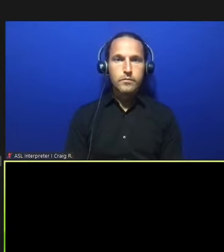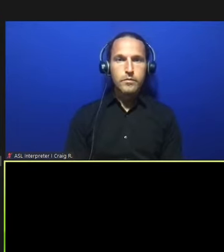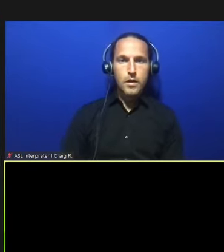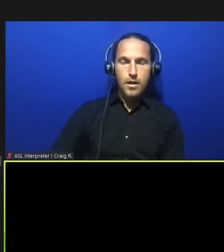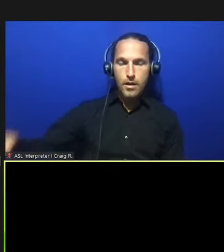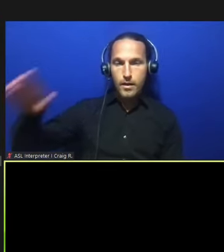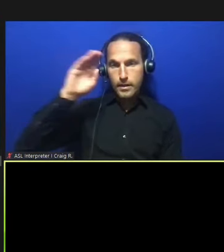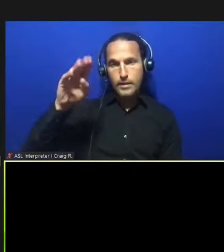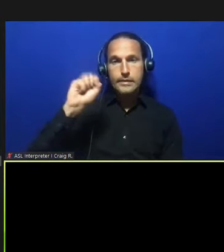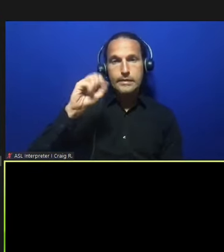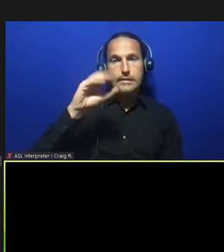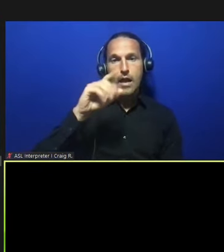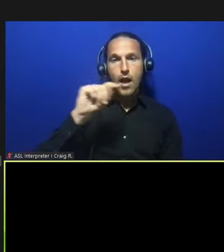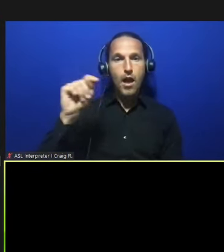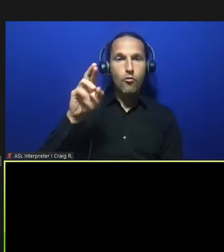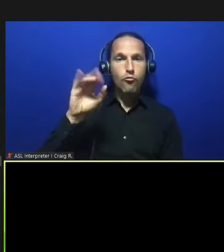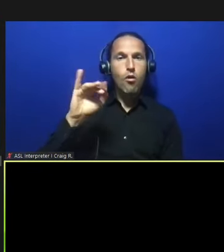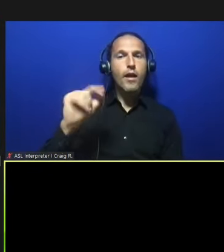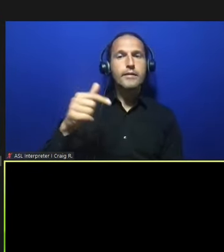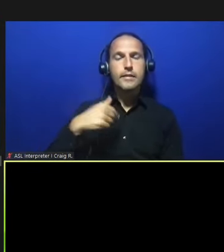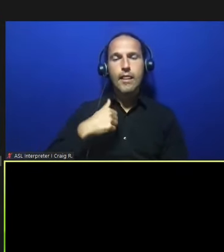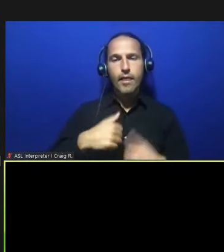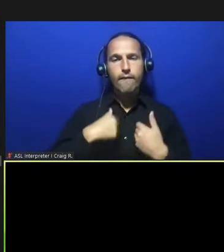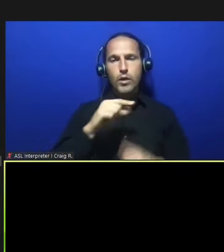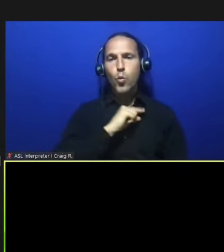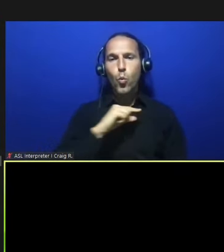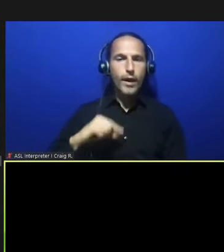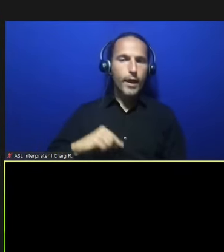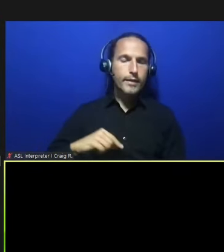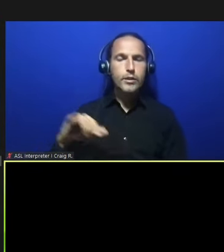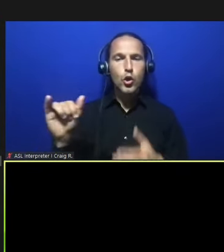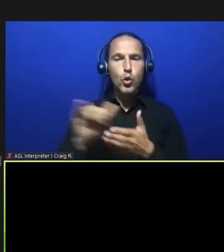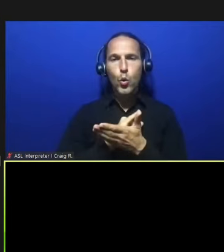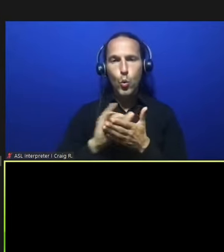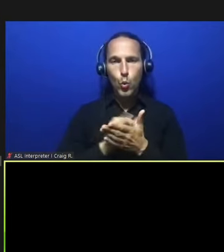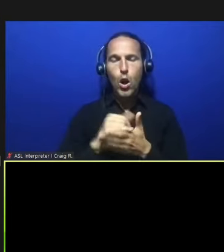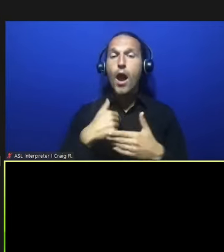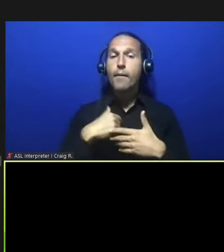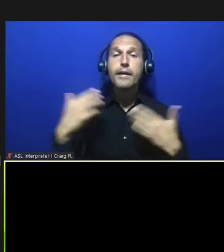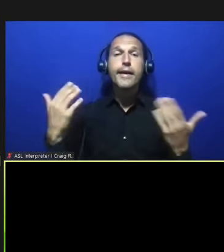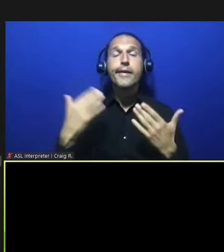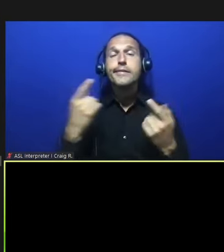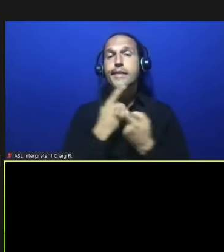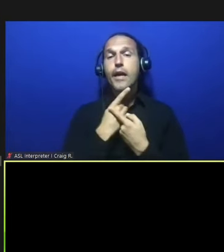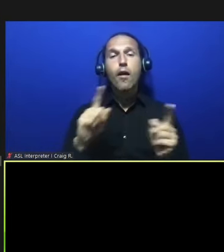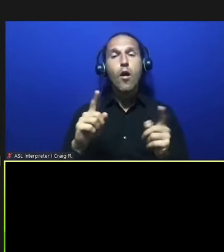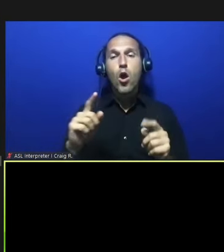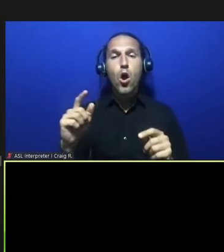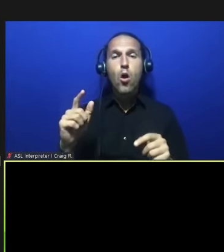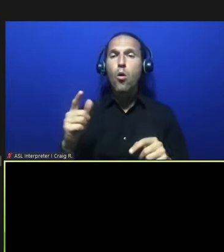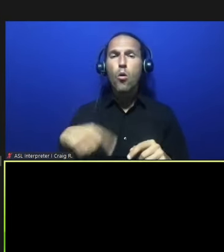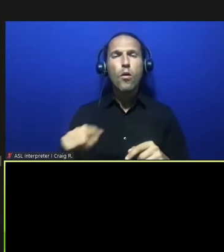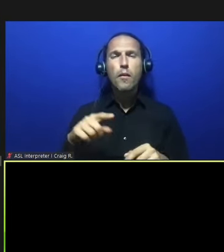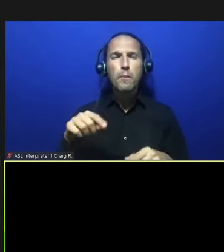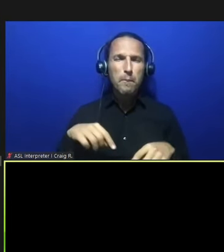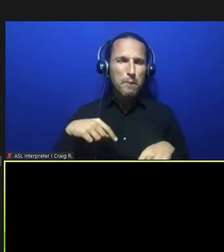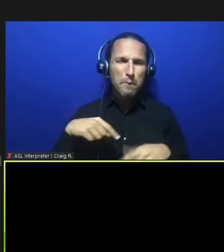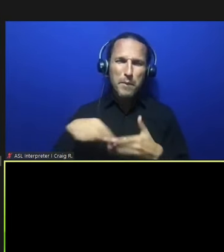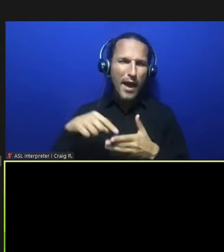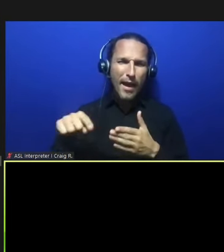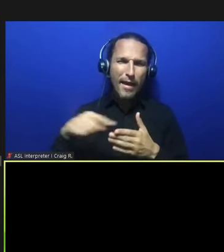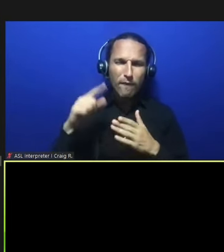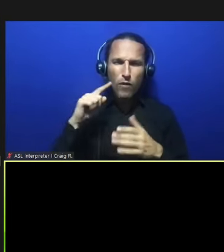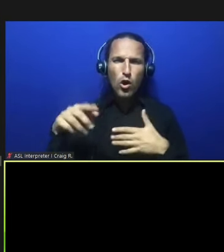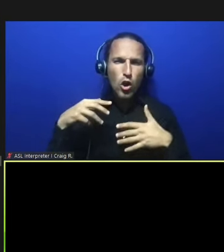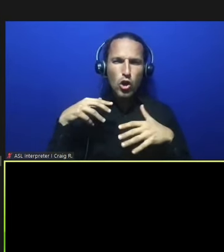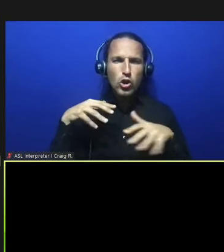Hi, my name is Scott Rising. I'm a resident of Queens, New York, and I'm here to tell you that we are already paying for congestion pricing. We